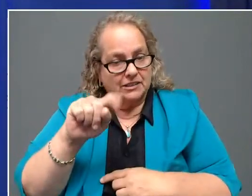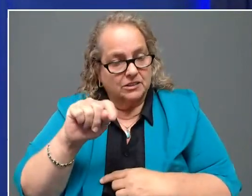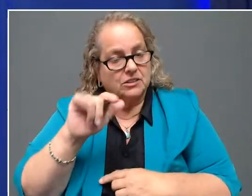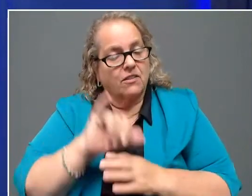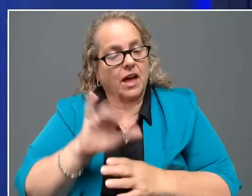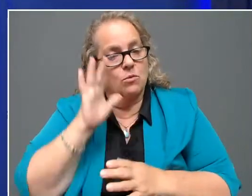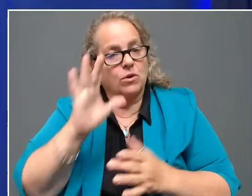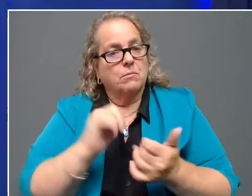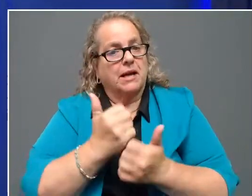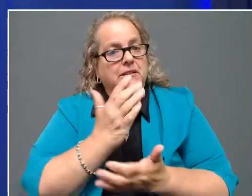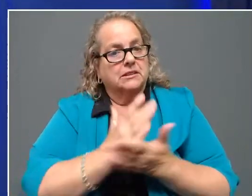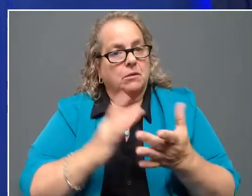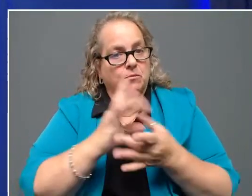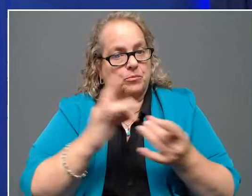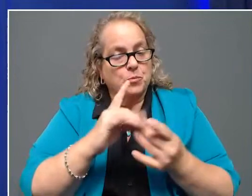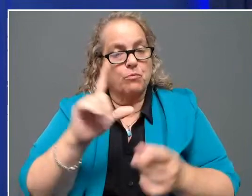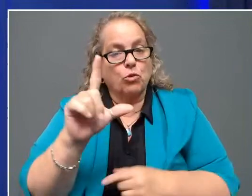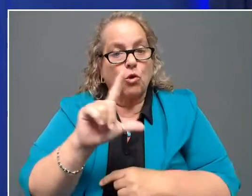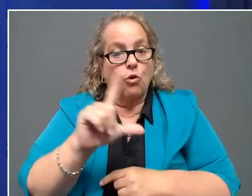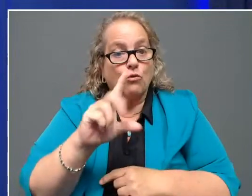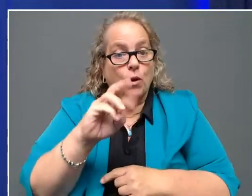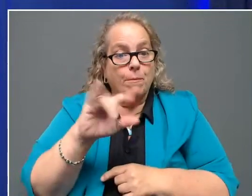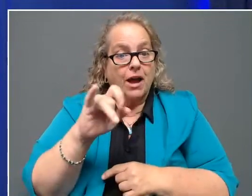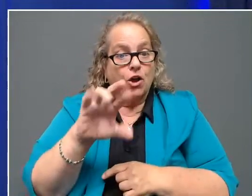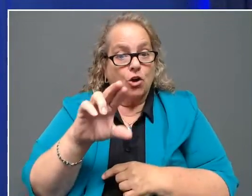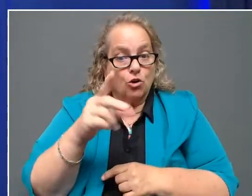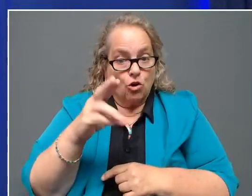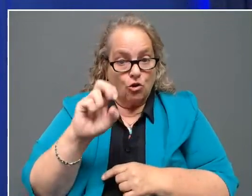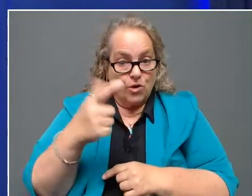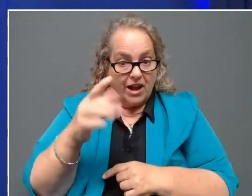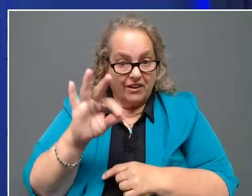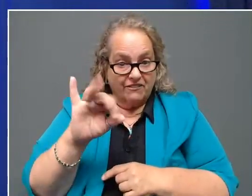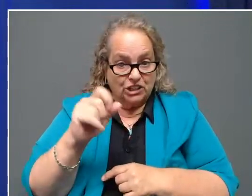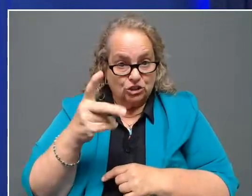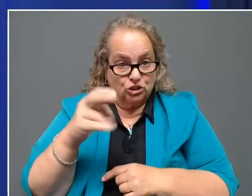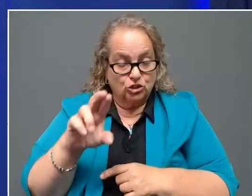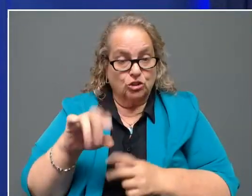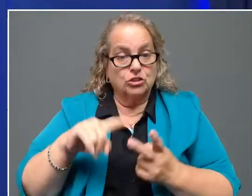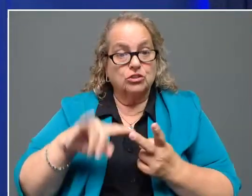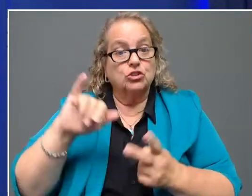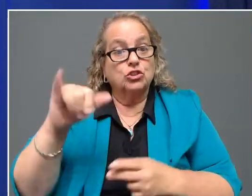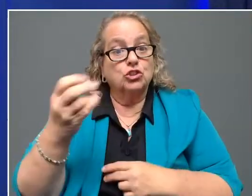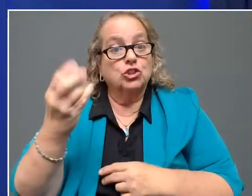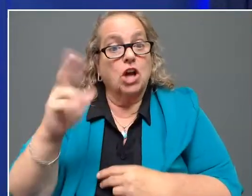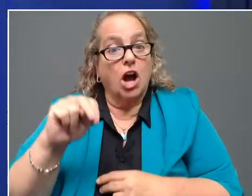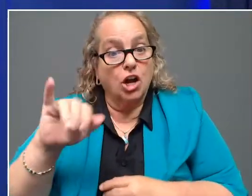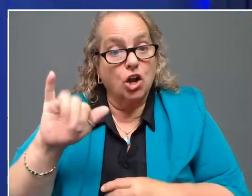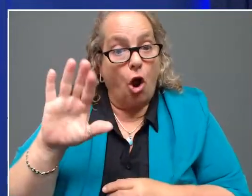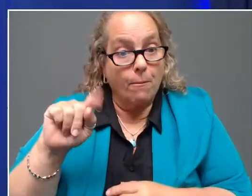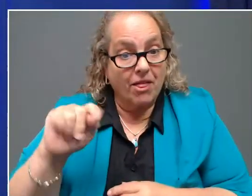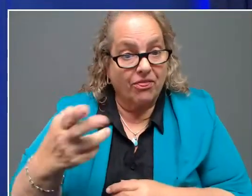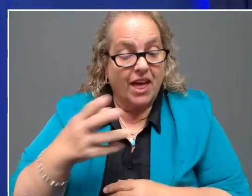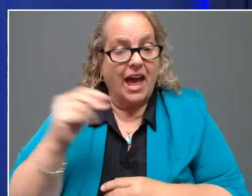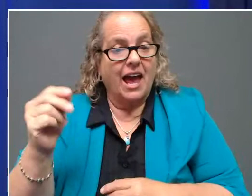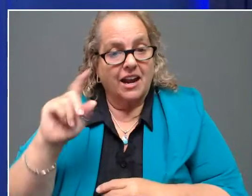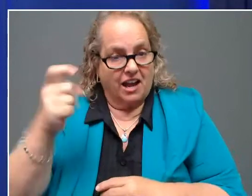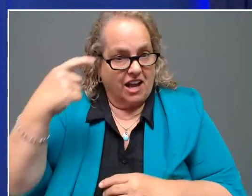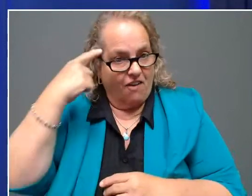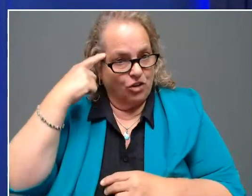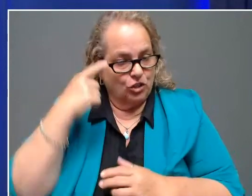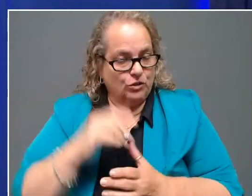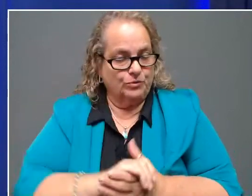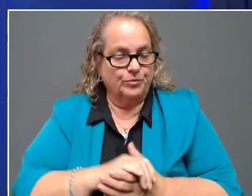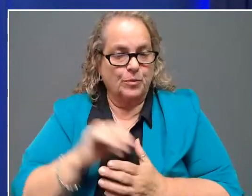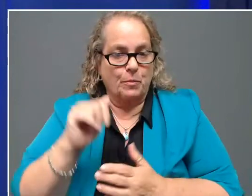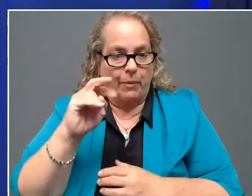Louisville Mayor Greg Fischer, Congressman John Yarmuth, and Governor Andy Beshear. We're also joined by the following